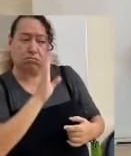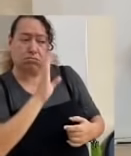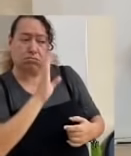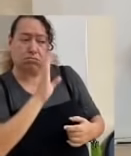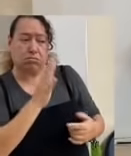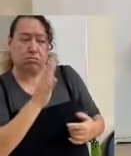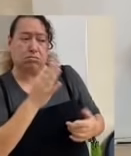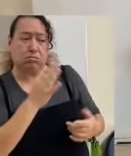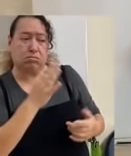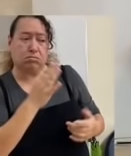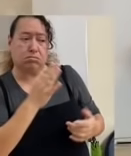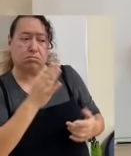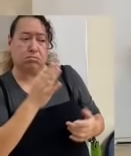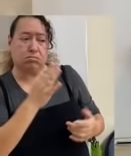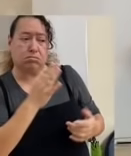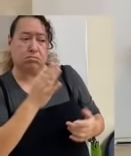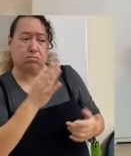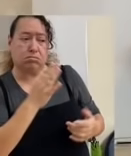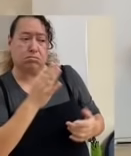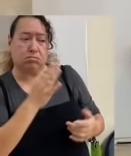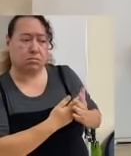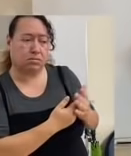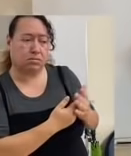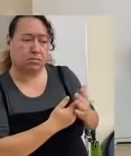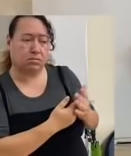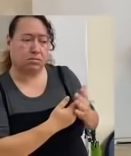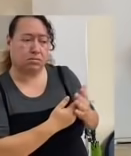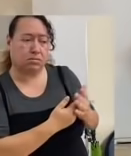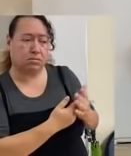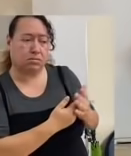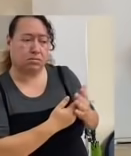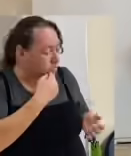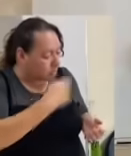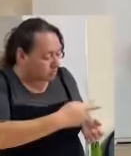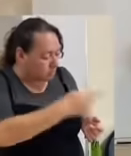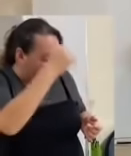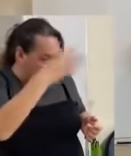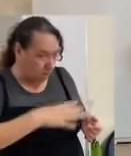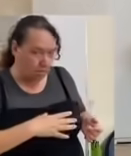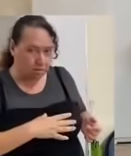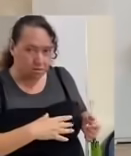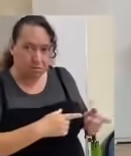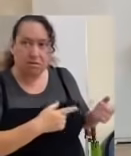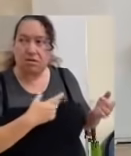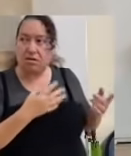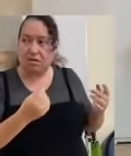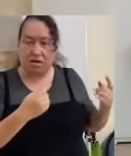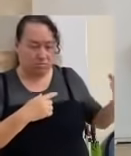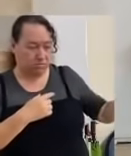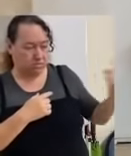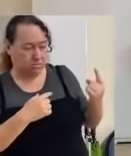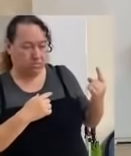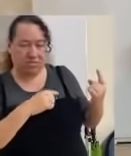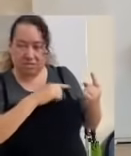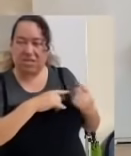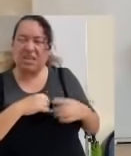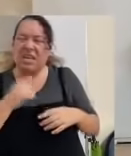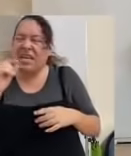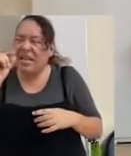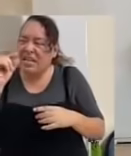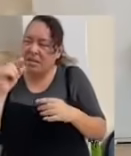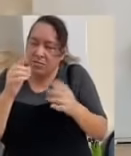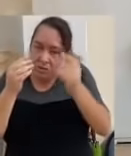Jesus Christ has the truth to tell to this man. But this is just a little piece of